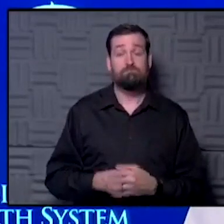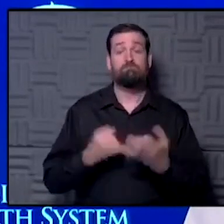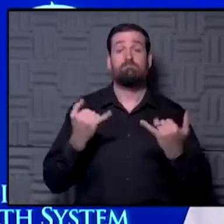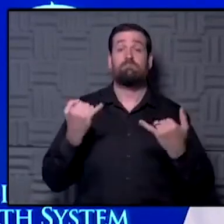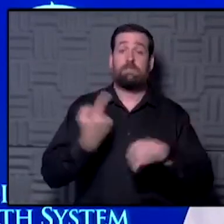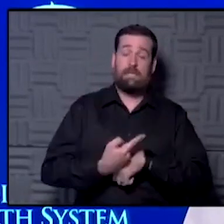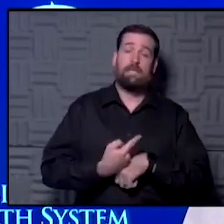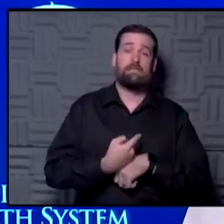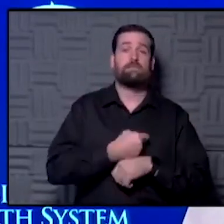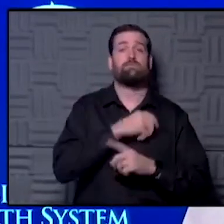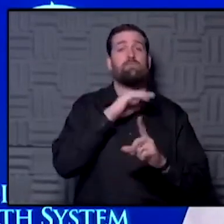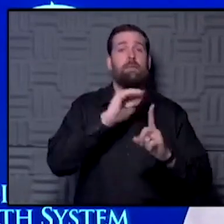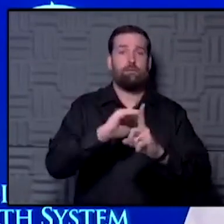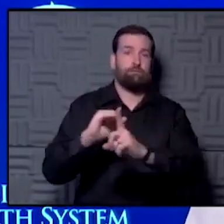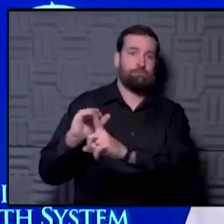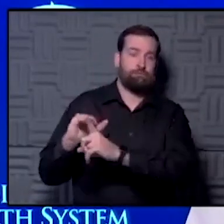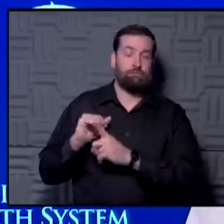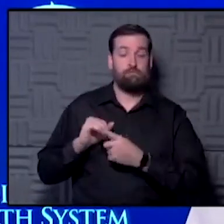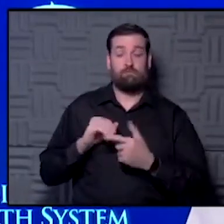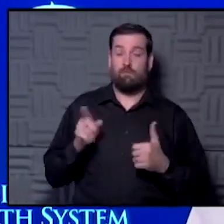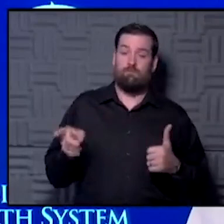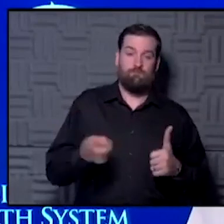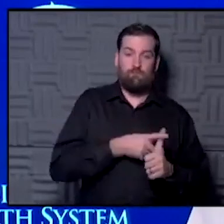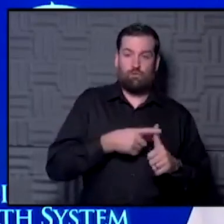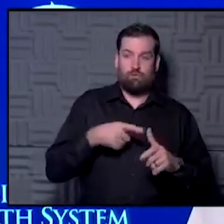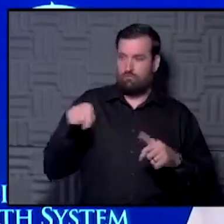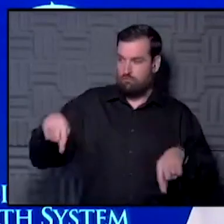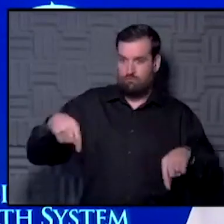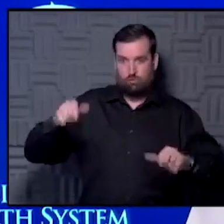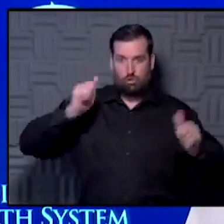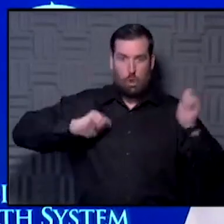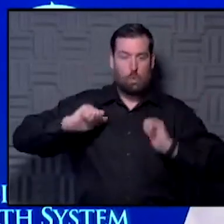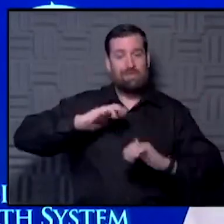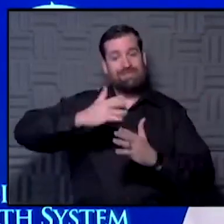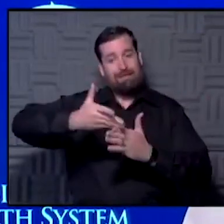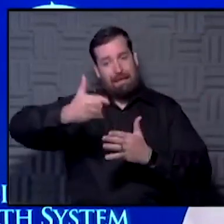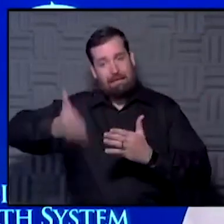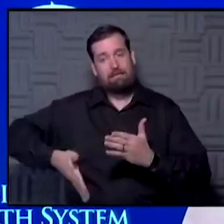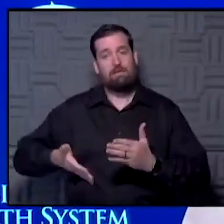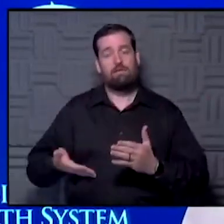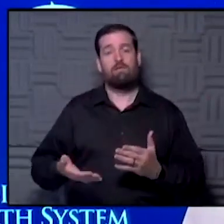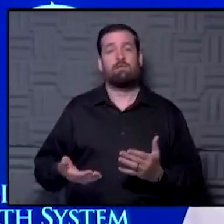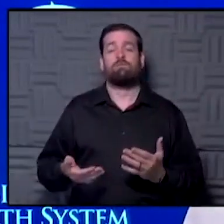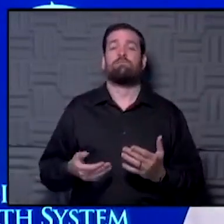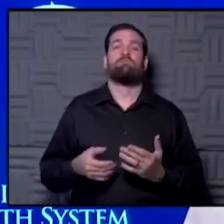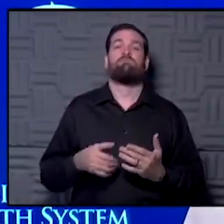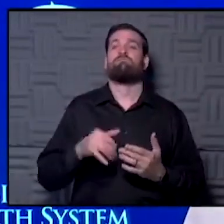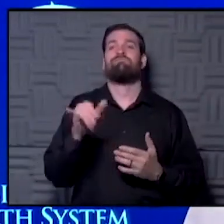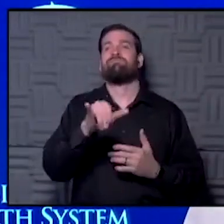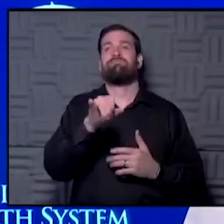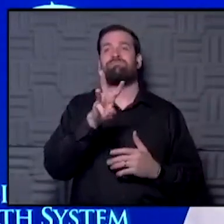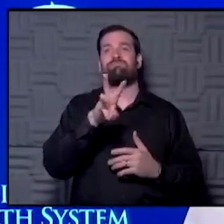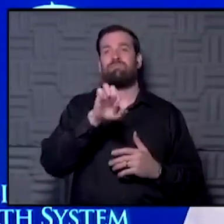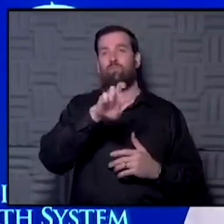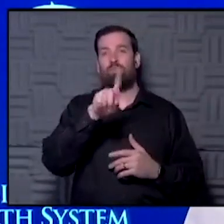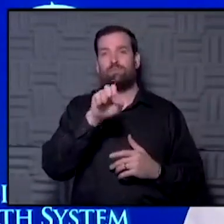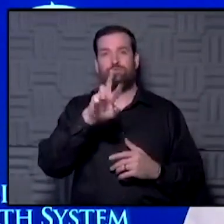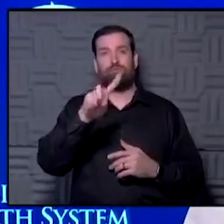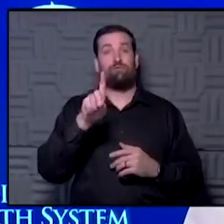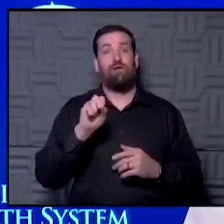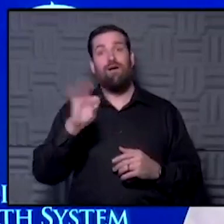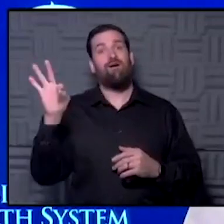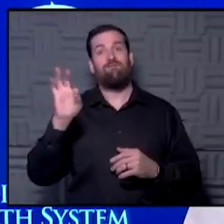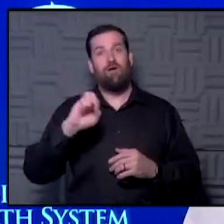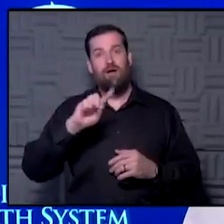Today is probably a reminder, though, that when we first started this show, we would always say at the conclusion, like the Wizard of Oz and in Kansas, there's still